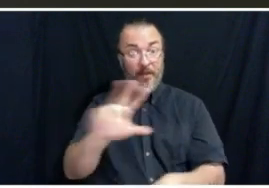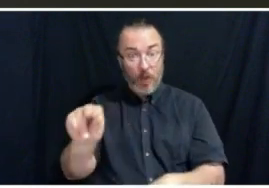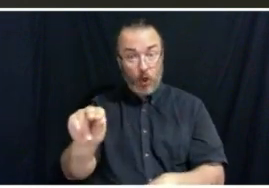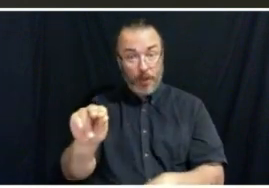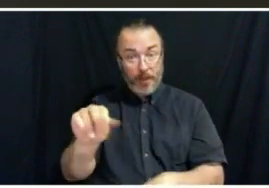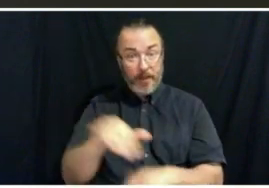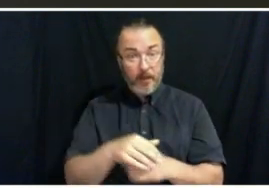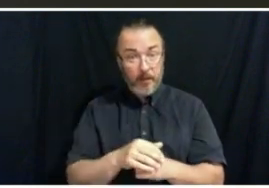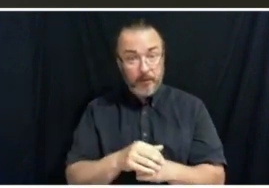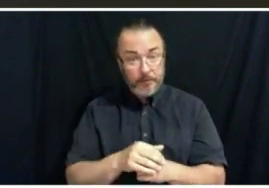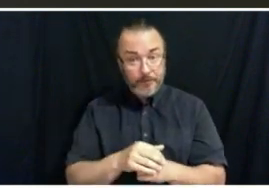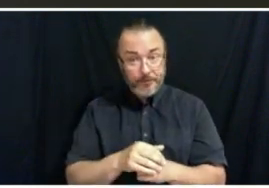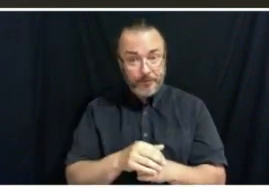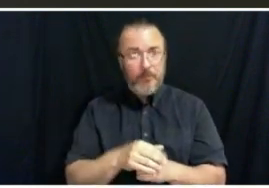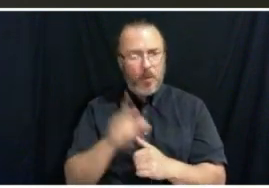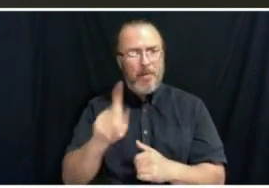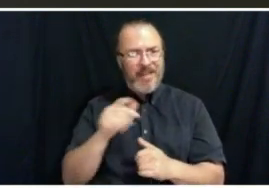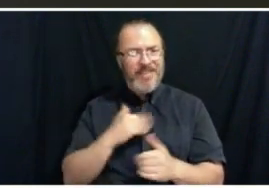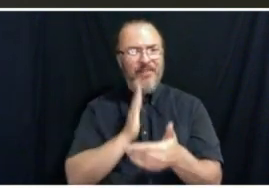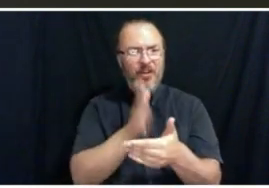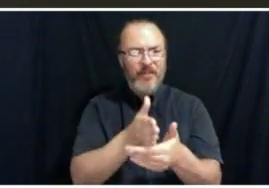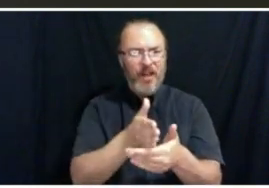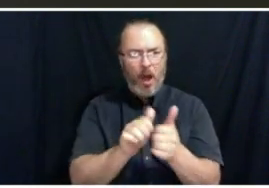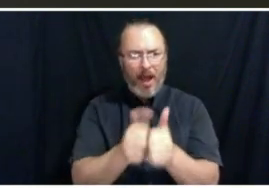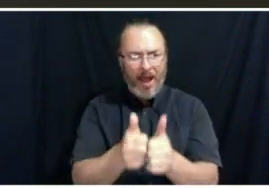technical interventions on how to learn how to read.